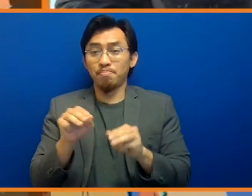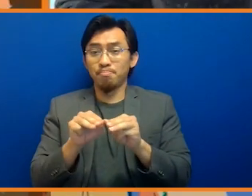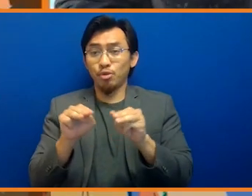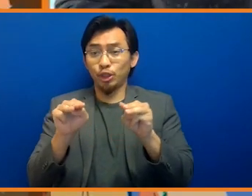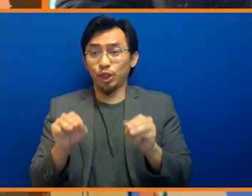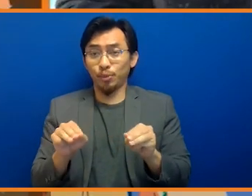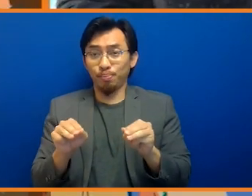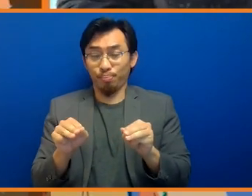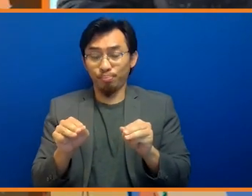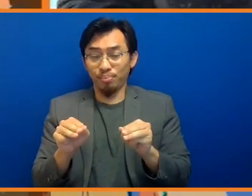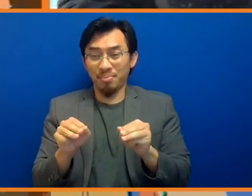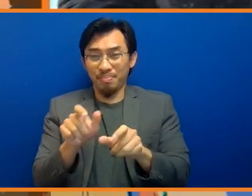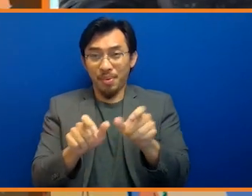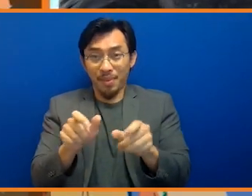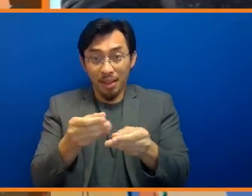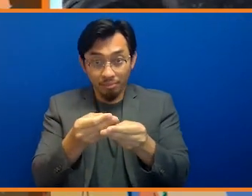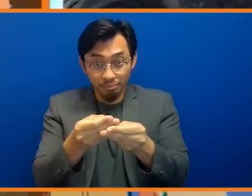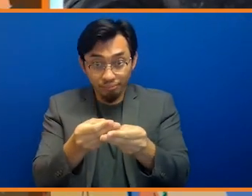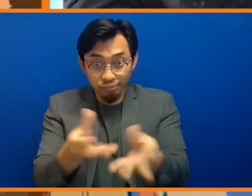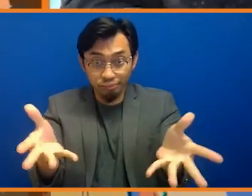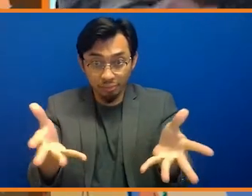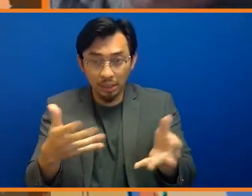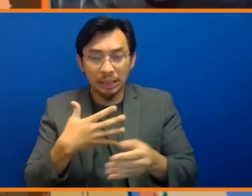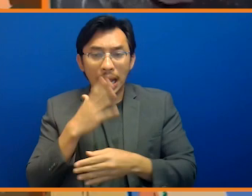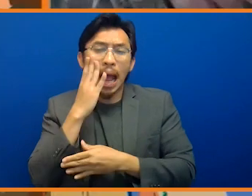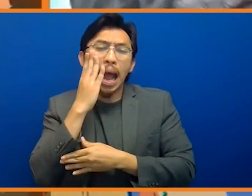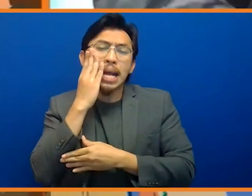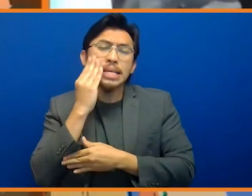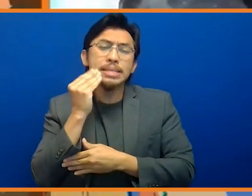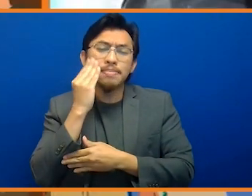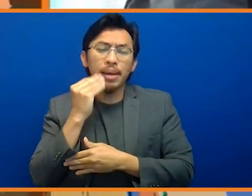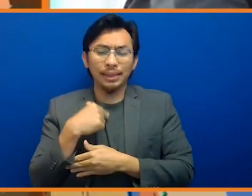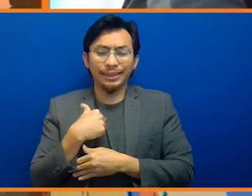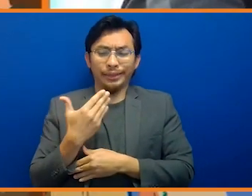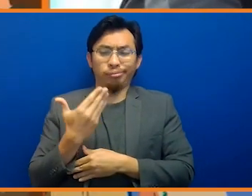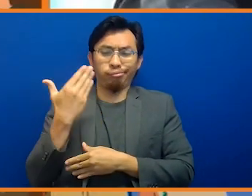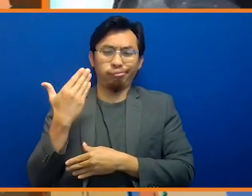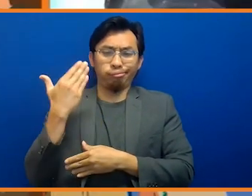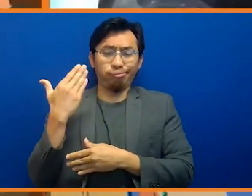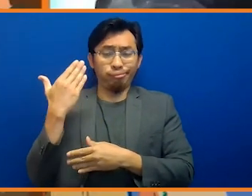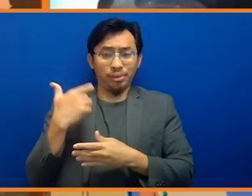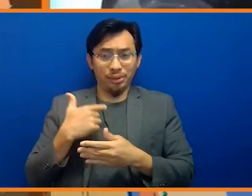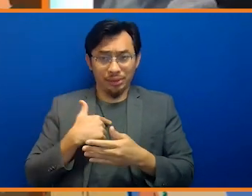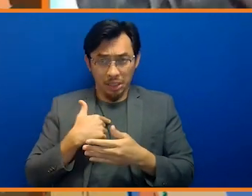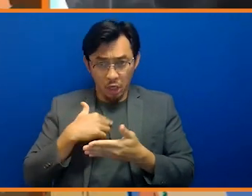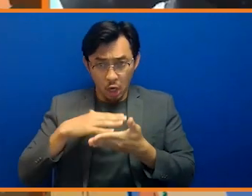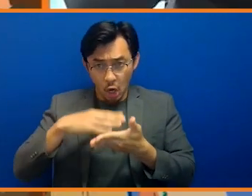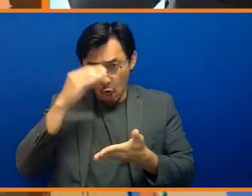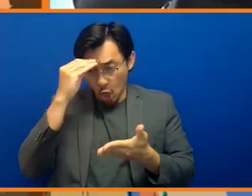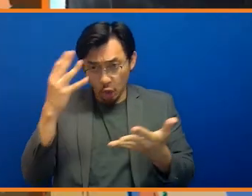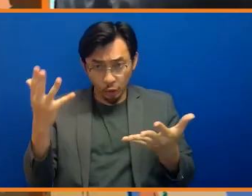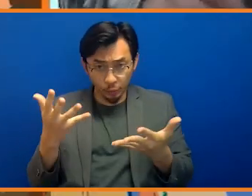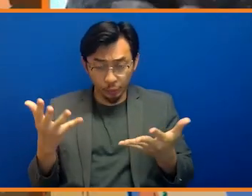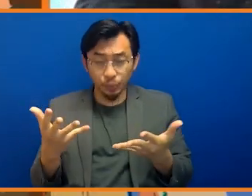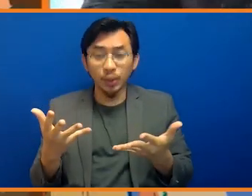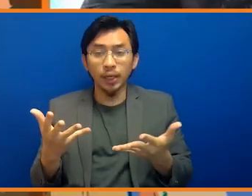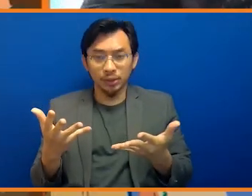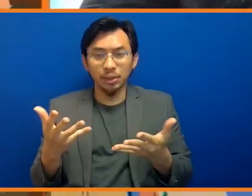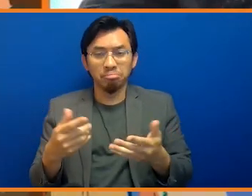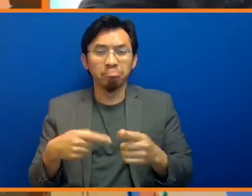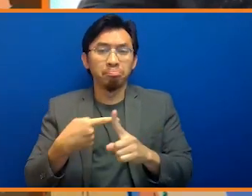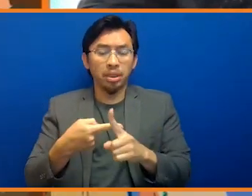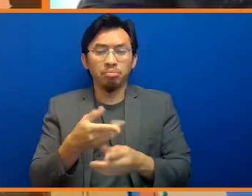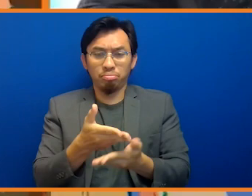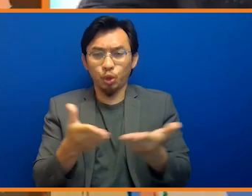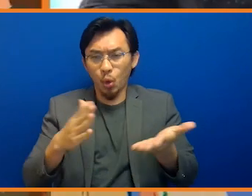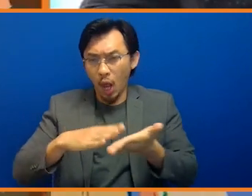the people based on the experience that maybe I learned, and here also you learn from